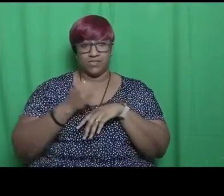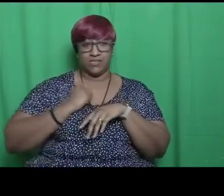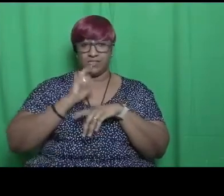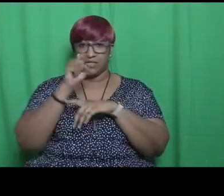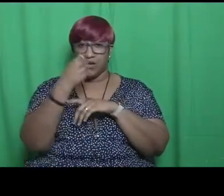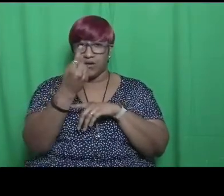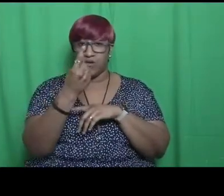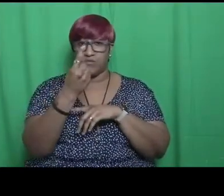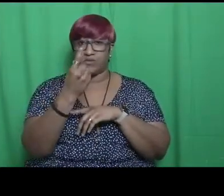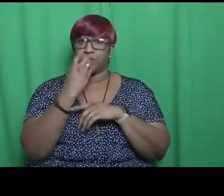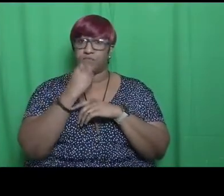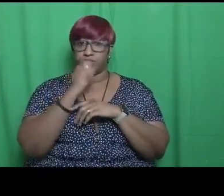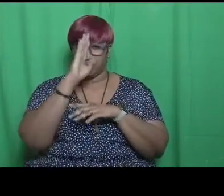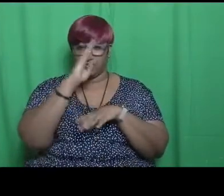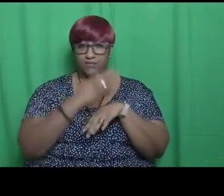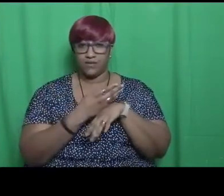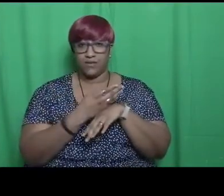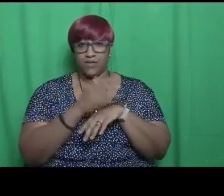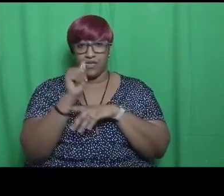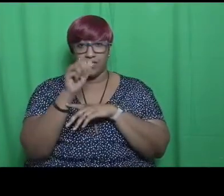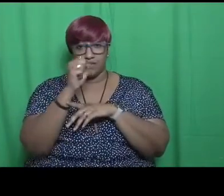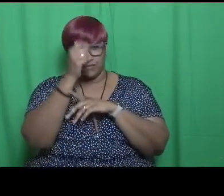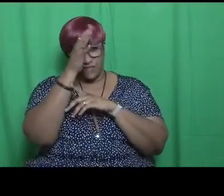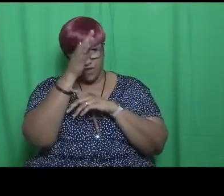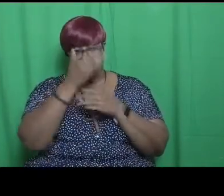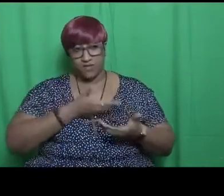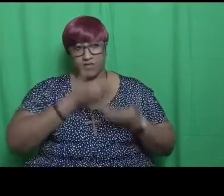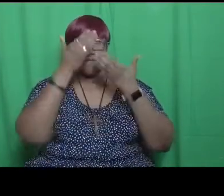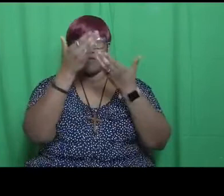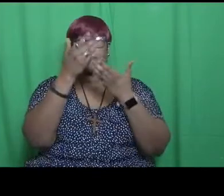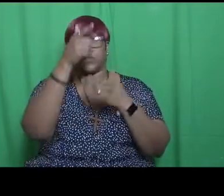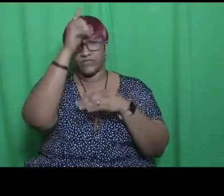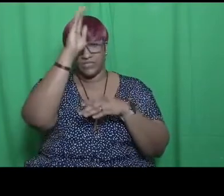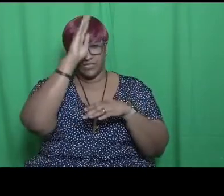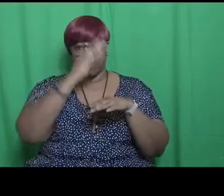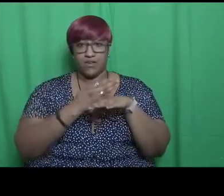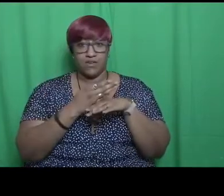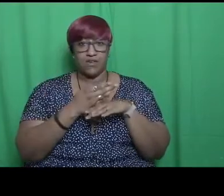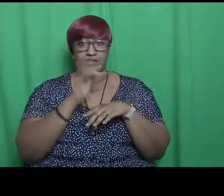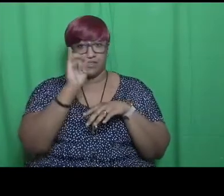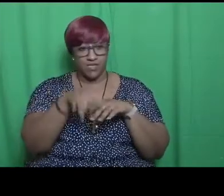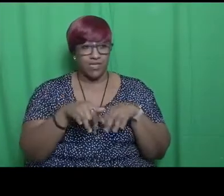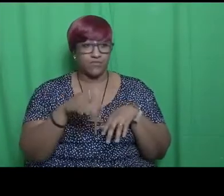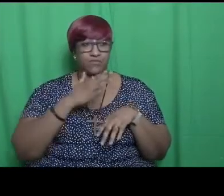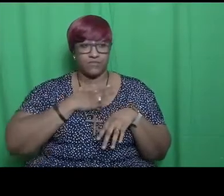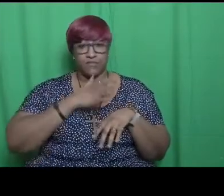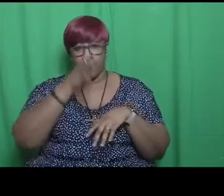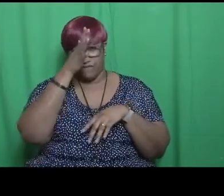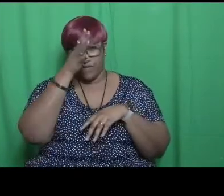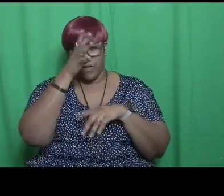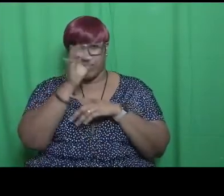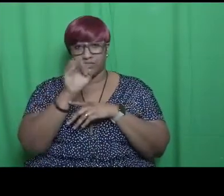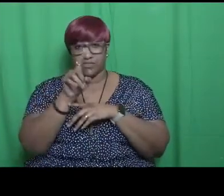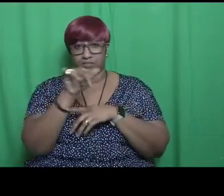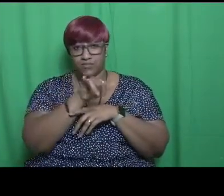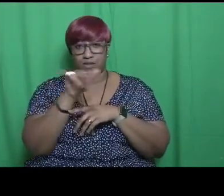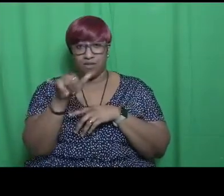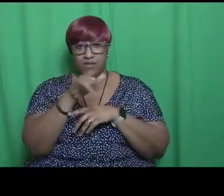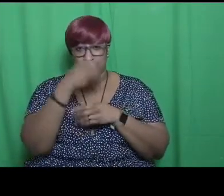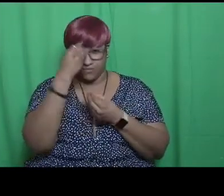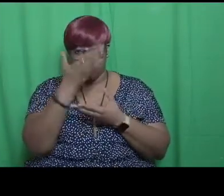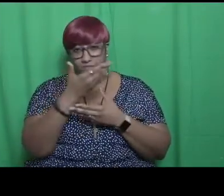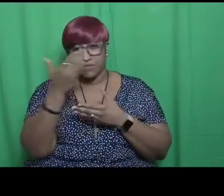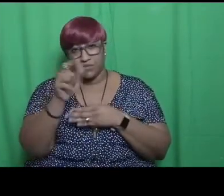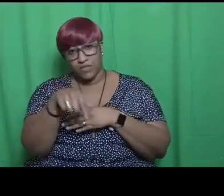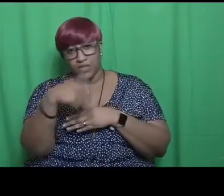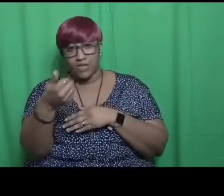only begotten son. And as a father, he offered up his son. He said, that's what my father did. He said, but I'm going to tell you something